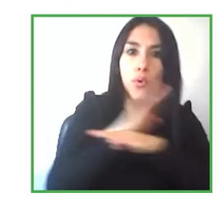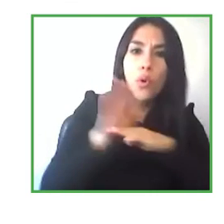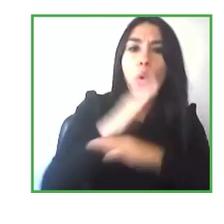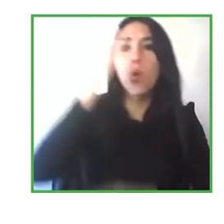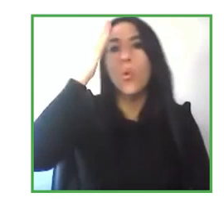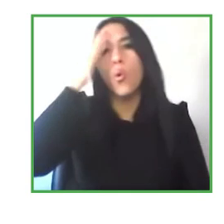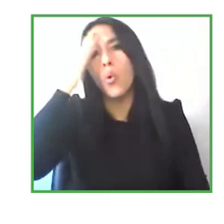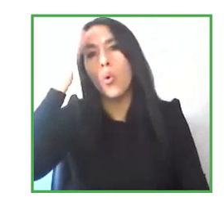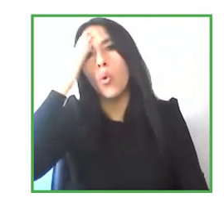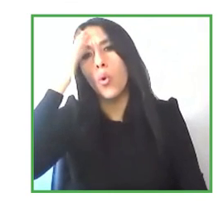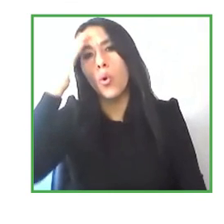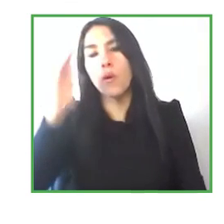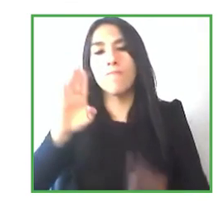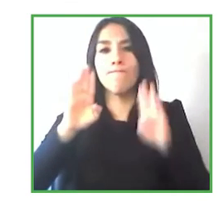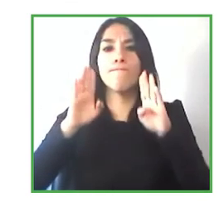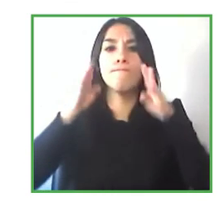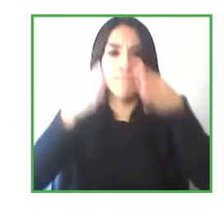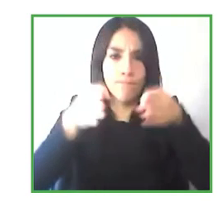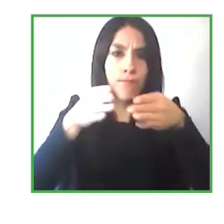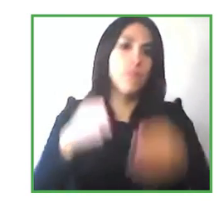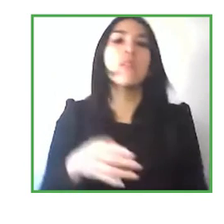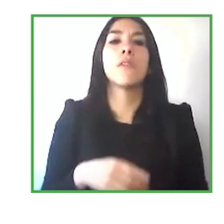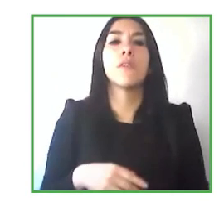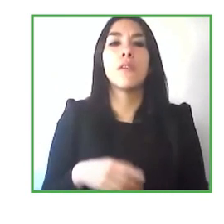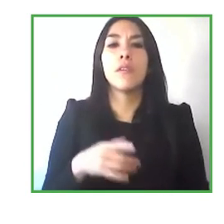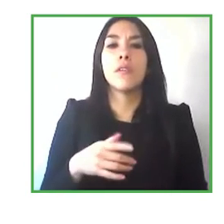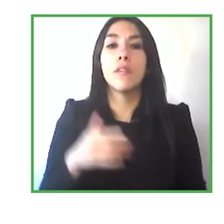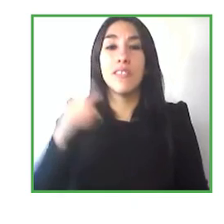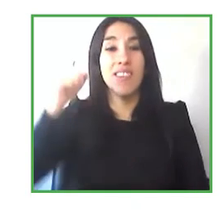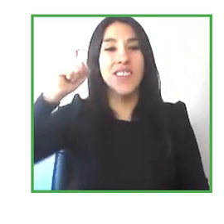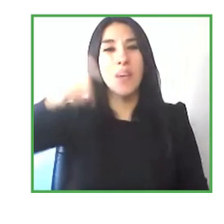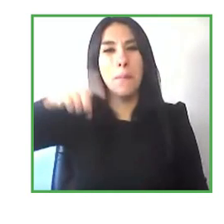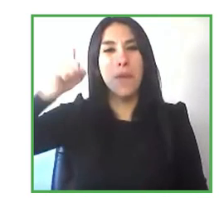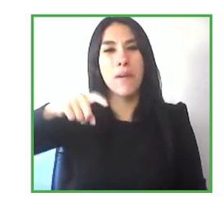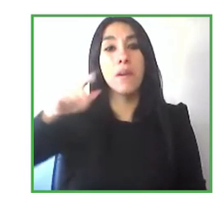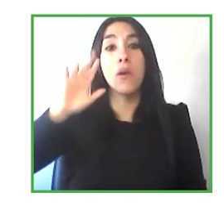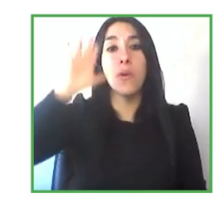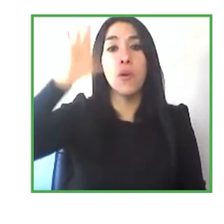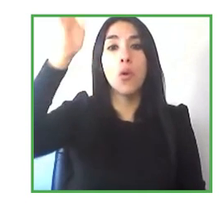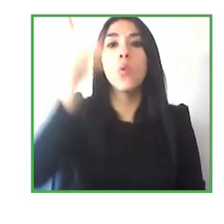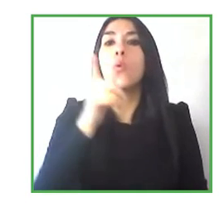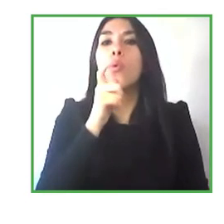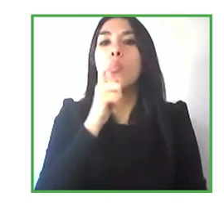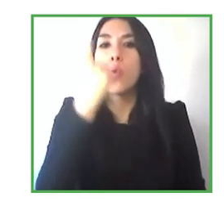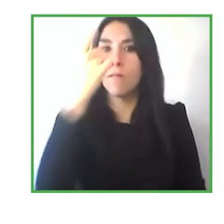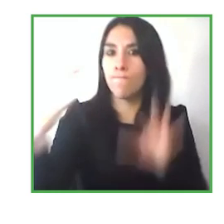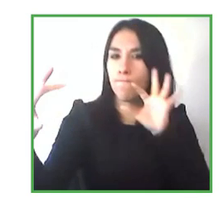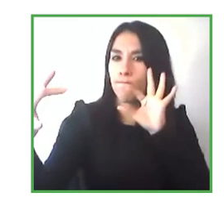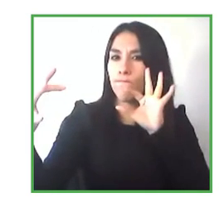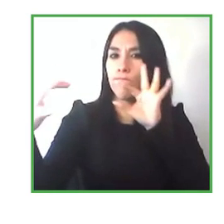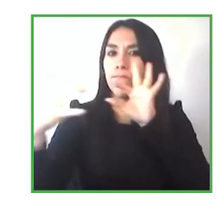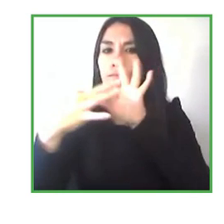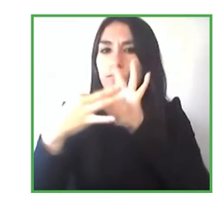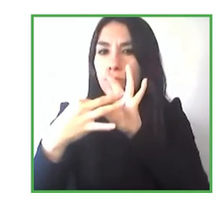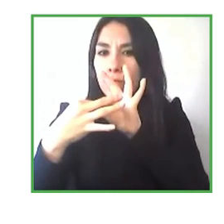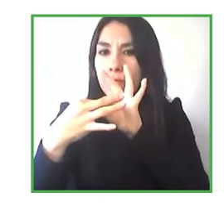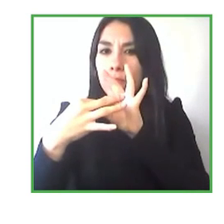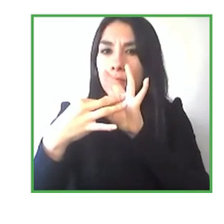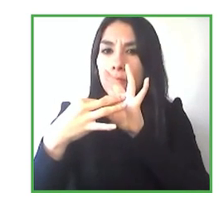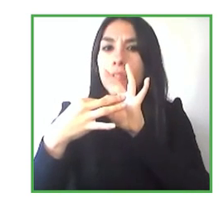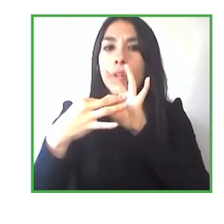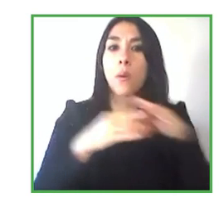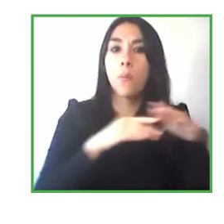with training providers. So very concrete actions to make sure that people with disabilities have the